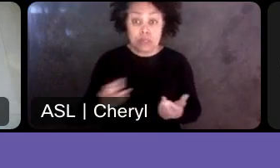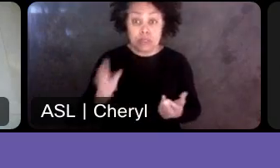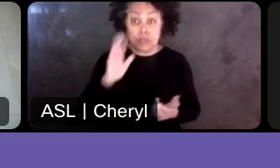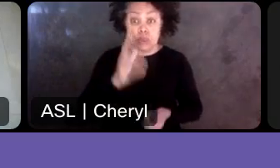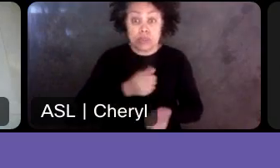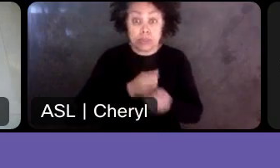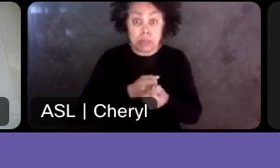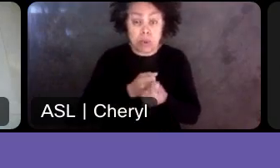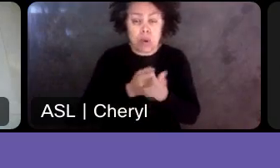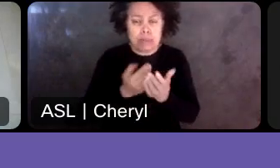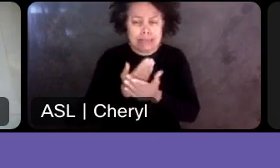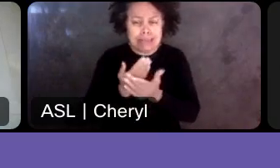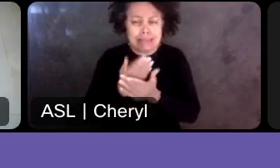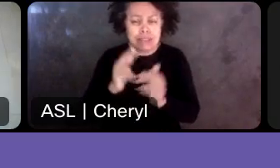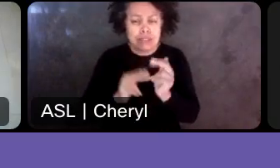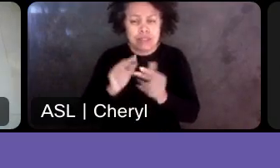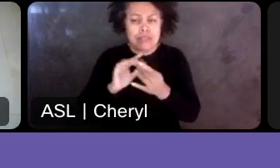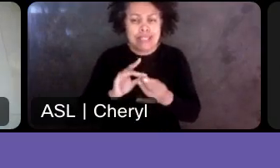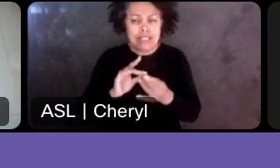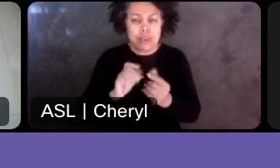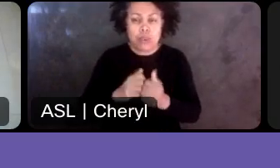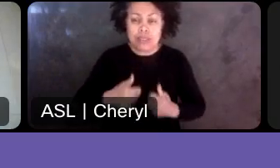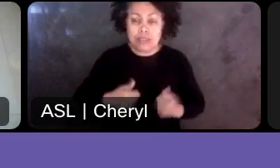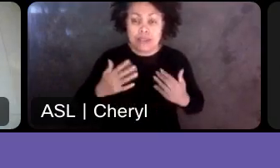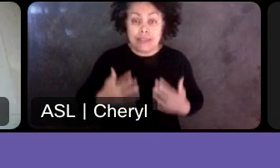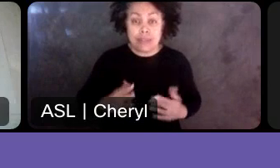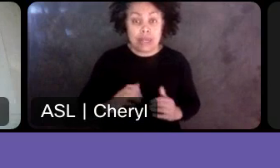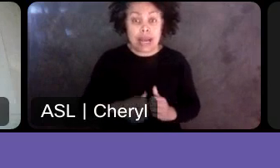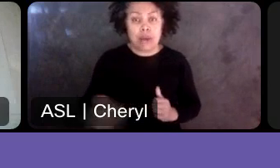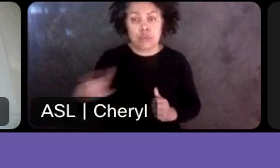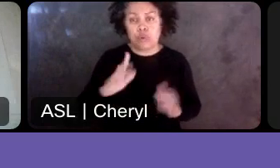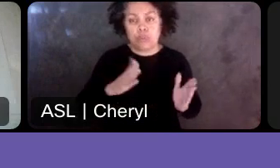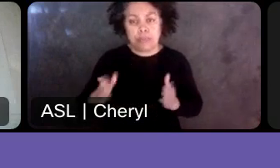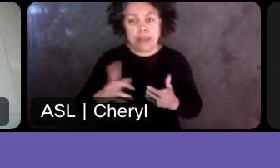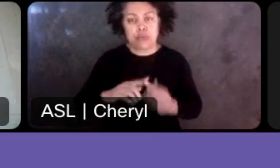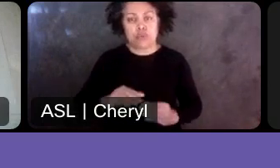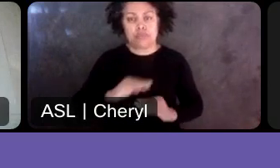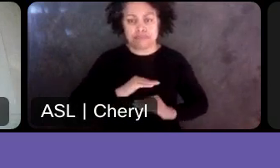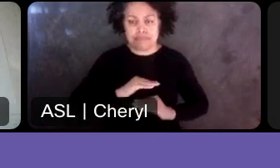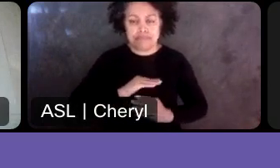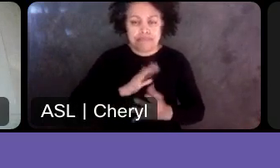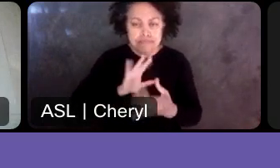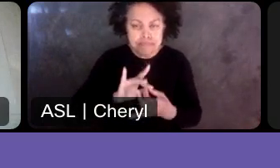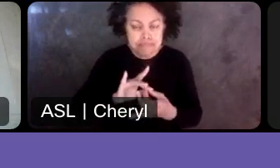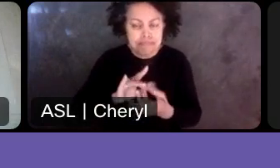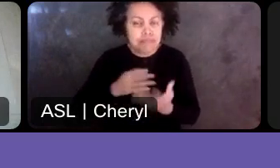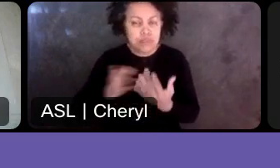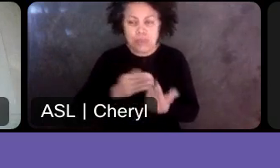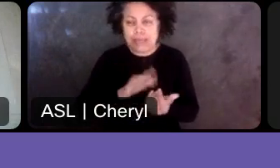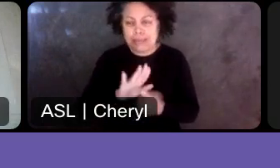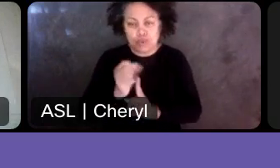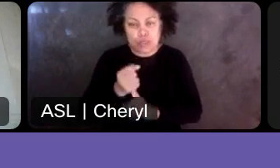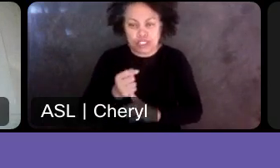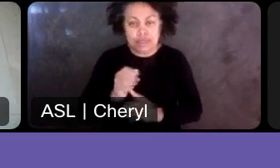support building relationships with survivors by being prepared to meet them where they're at in all of these areas we have covered so